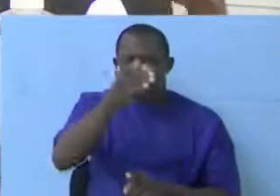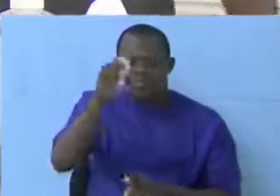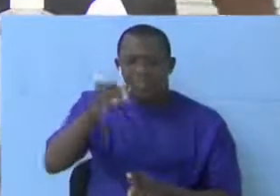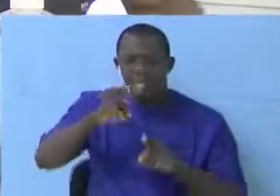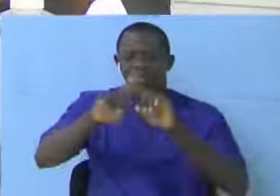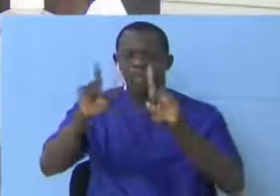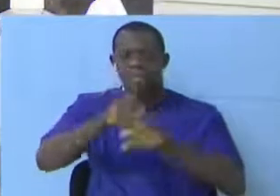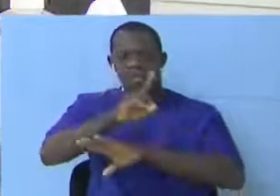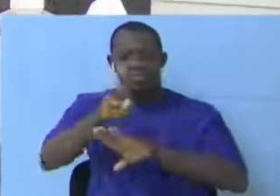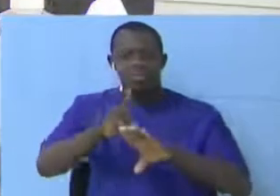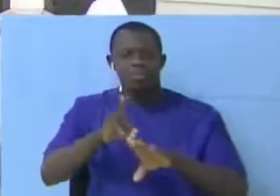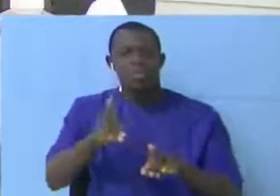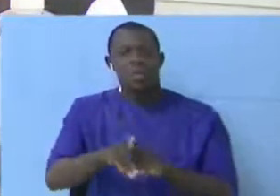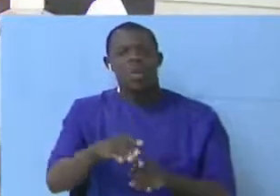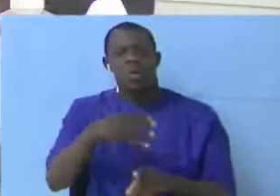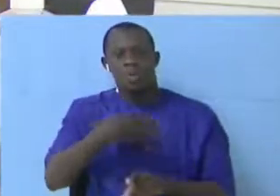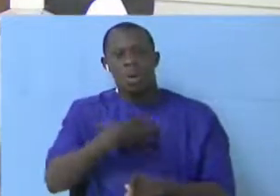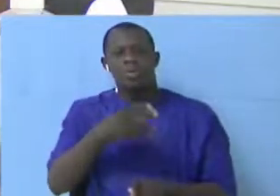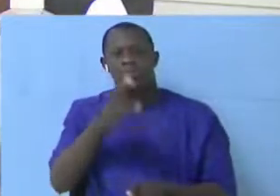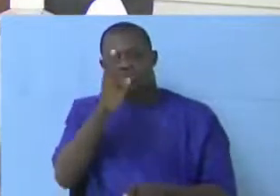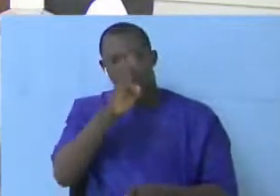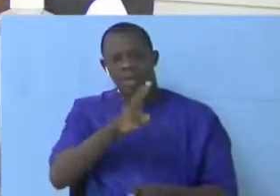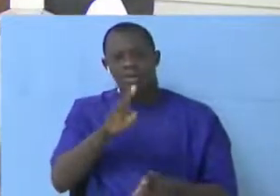He was calming people. Okay,